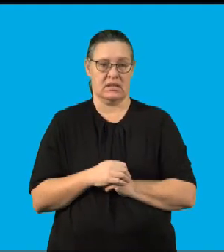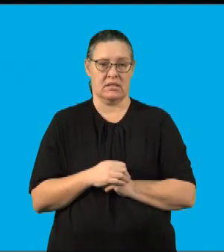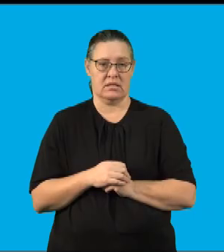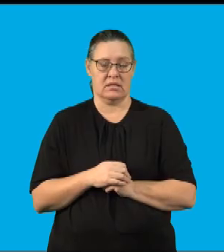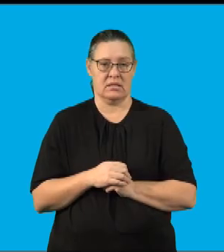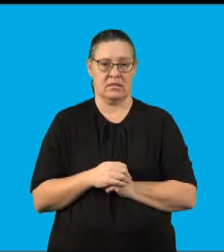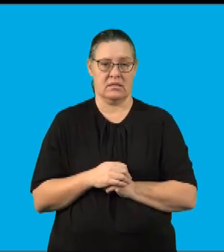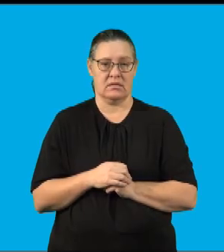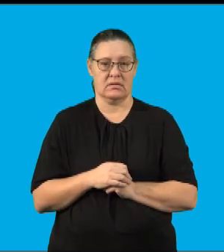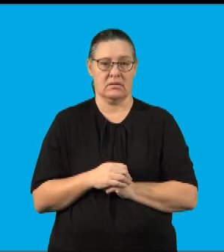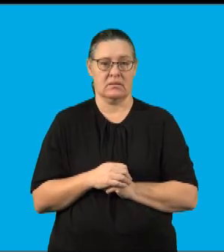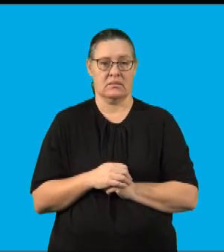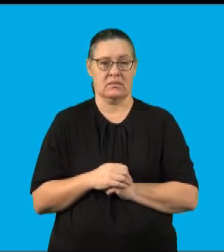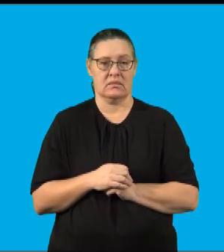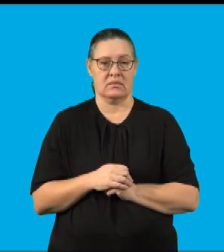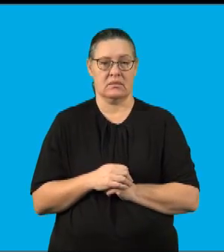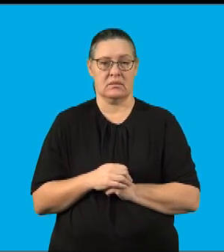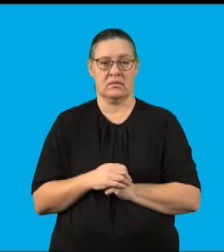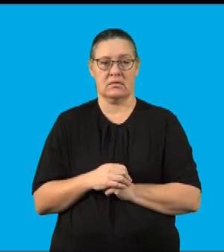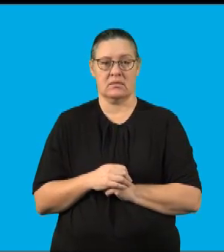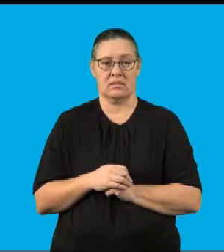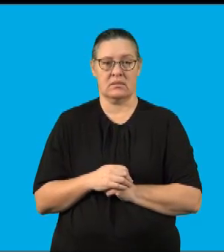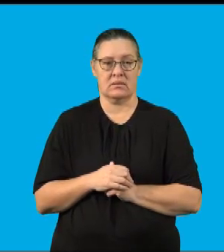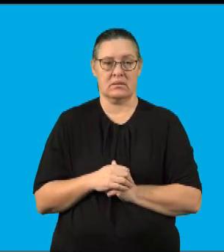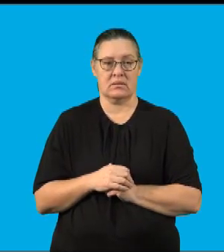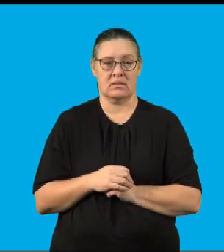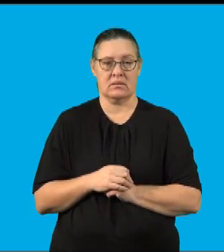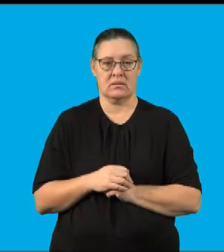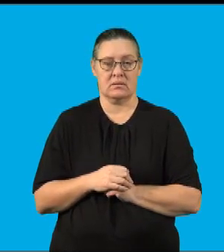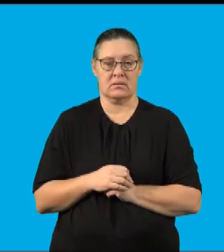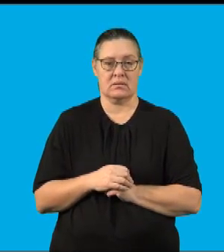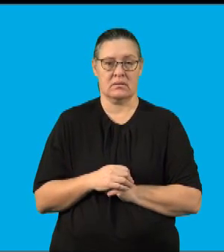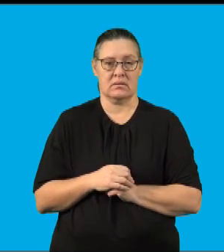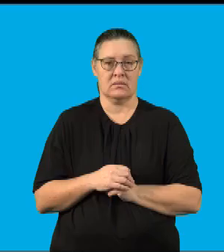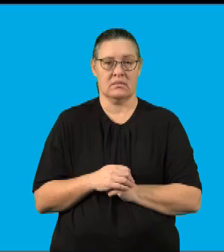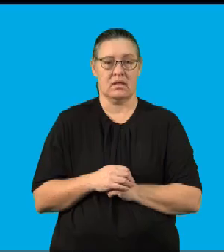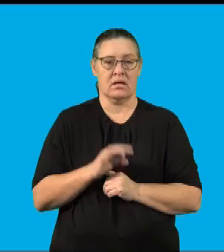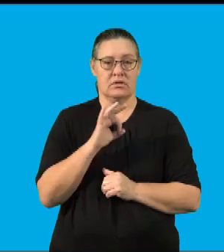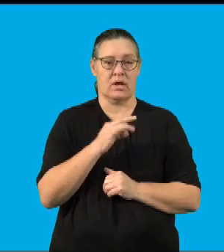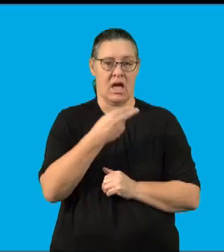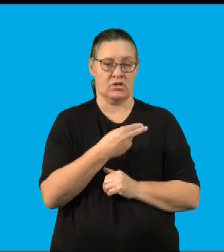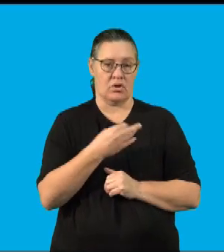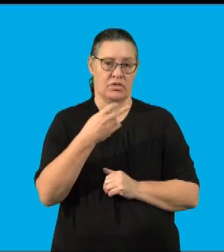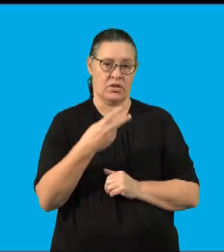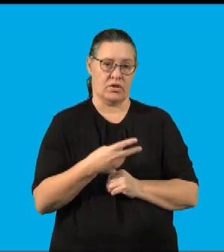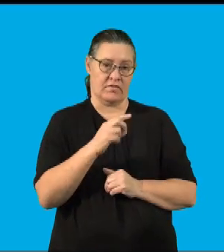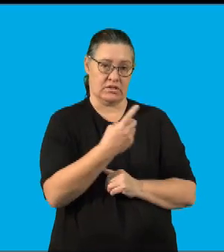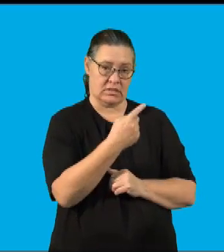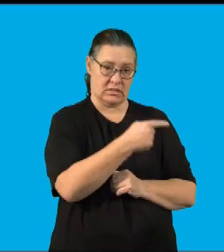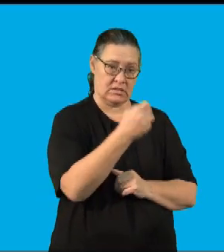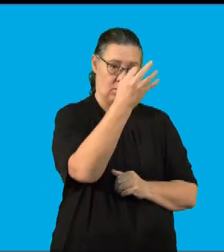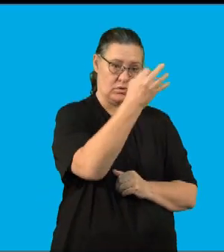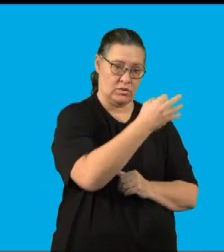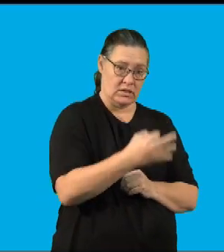H because it's CH and then the CH3. Then we have the 3 H's on the first carbon, which is that one